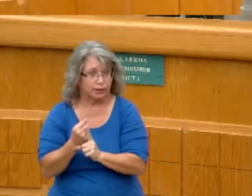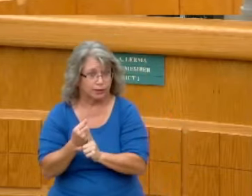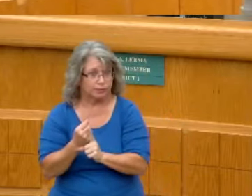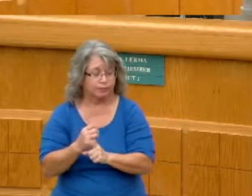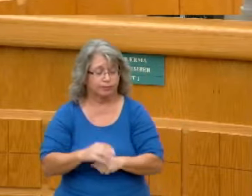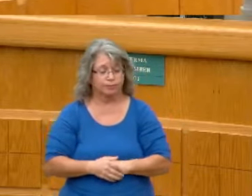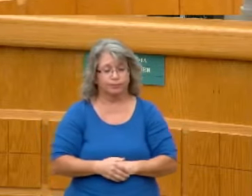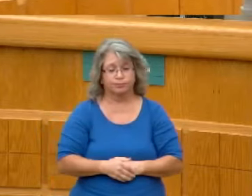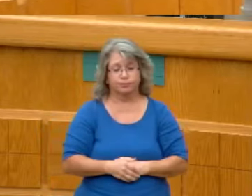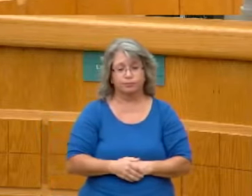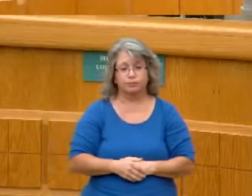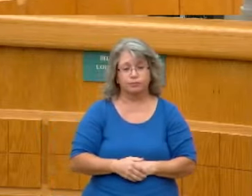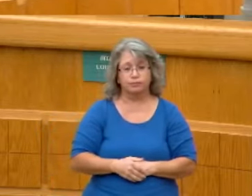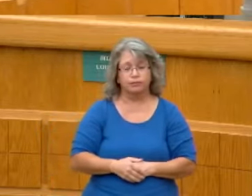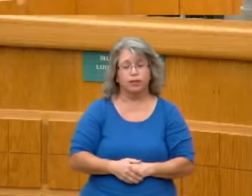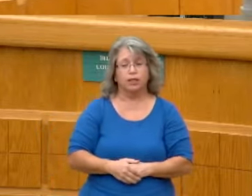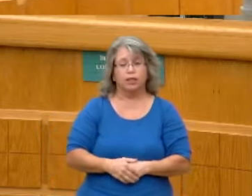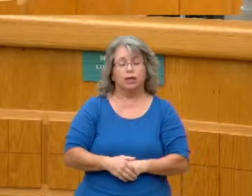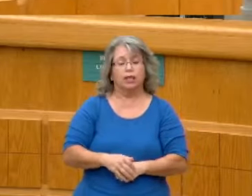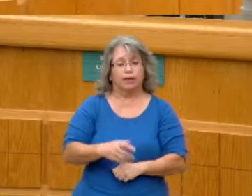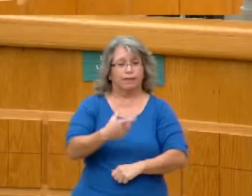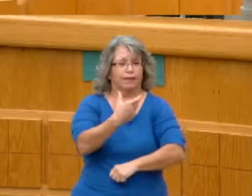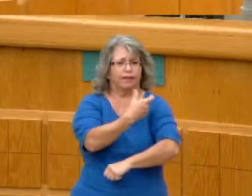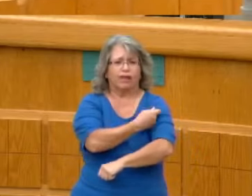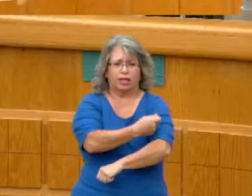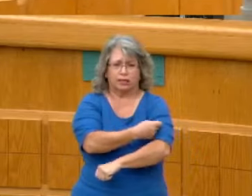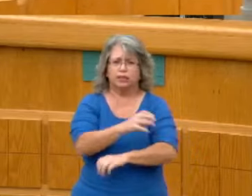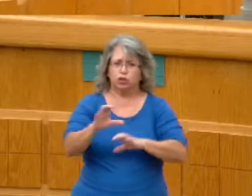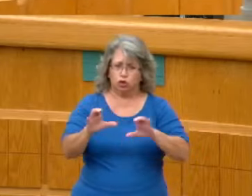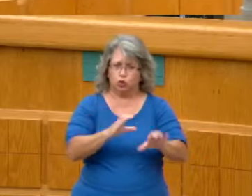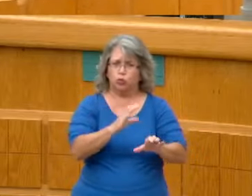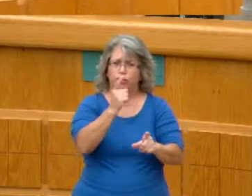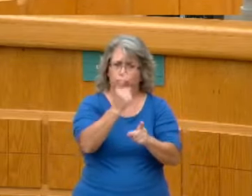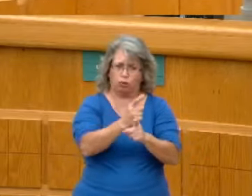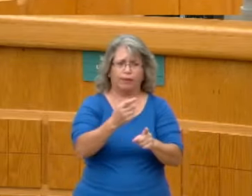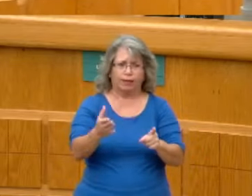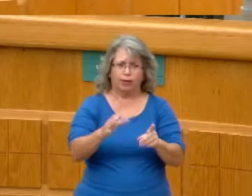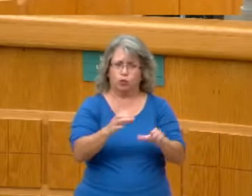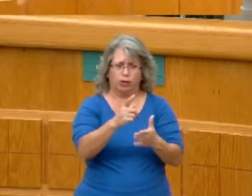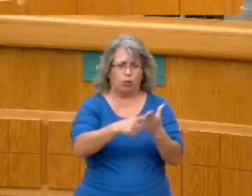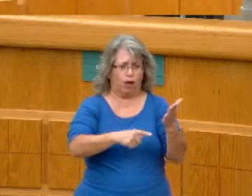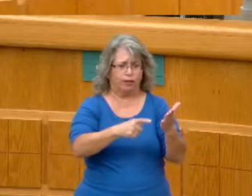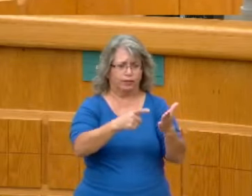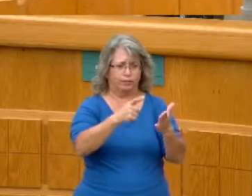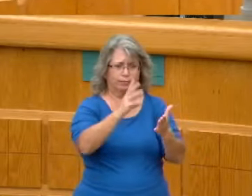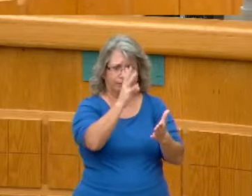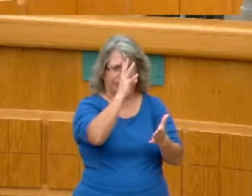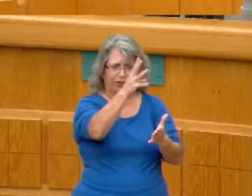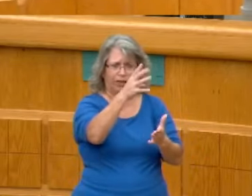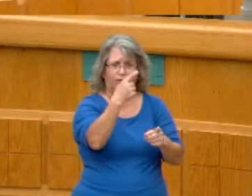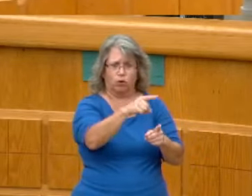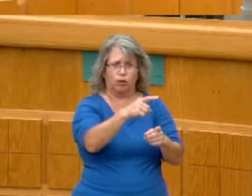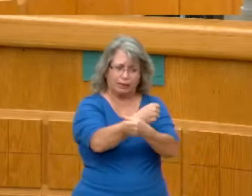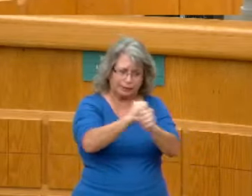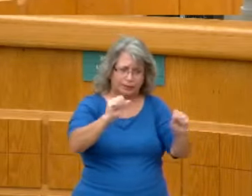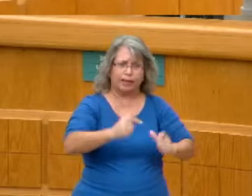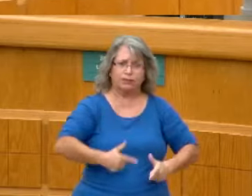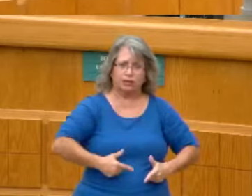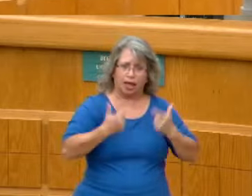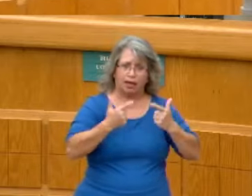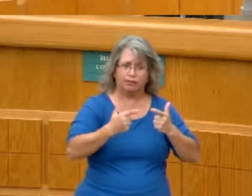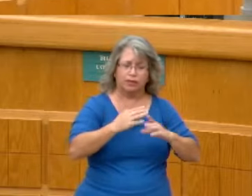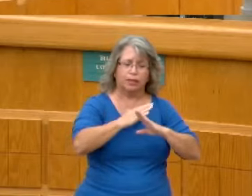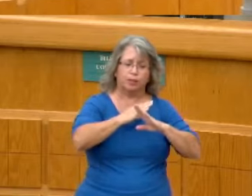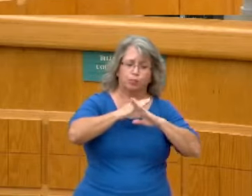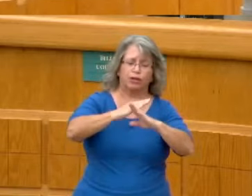these vaccines are doing exactly what they were designed to do, to save lives and prevent serious illness. Because